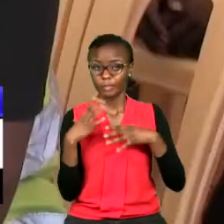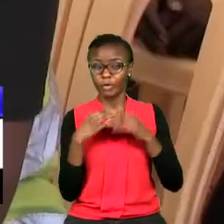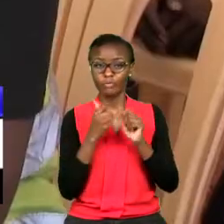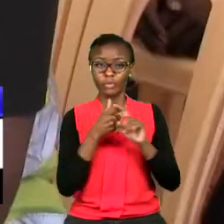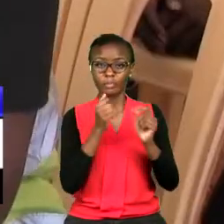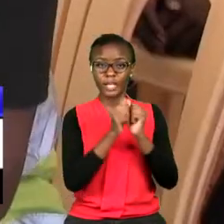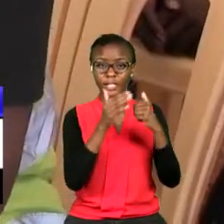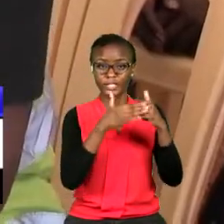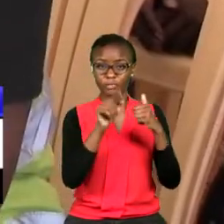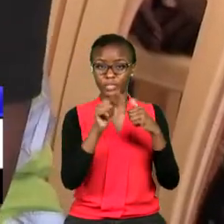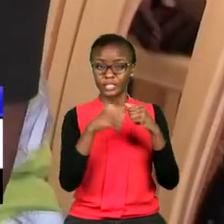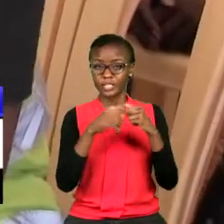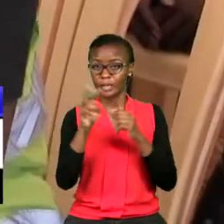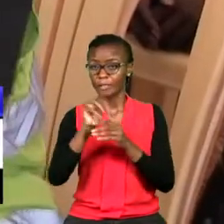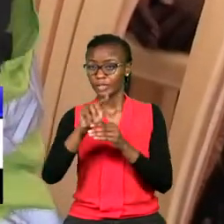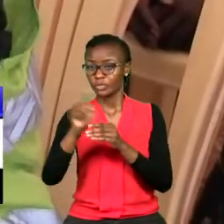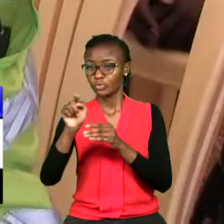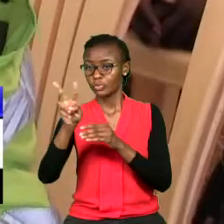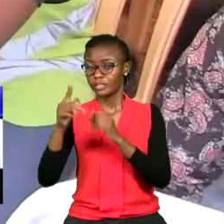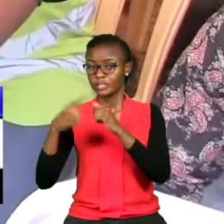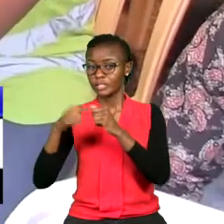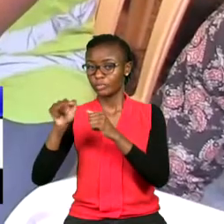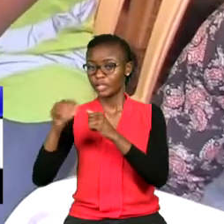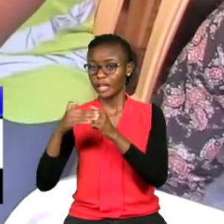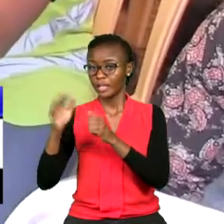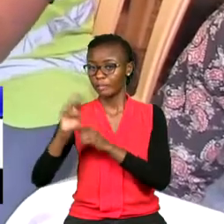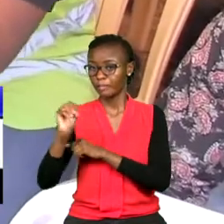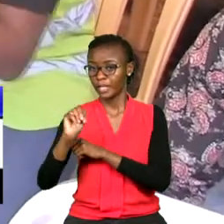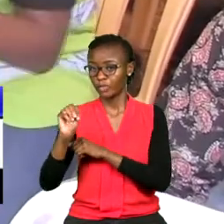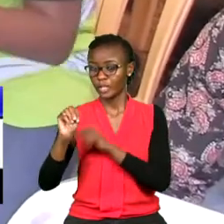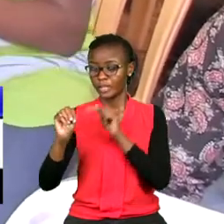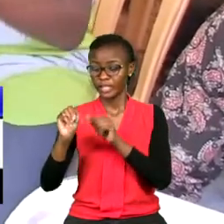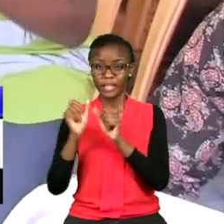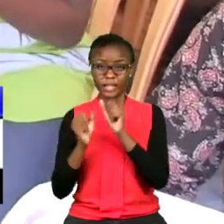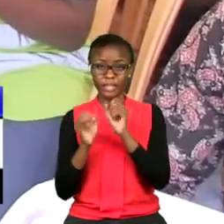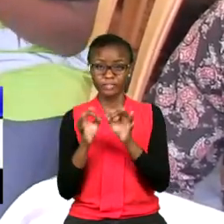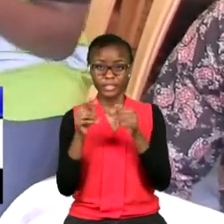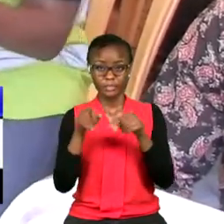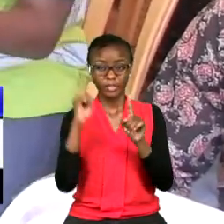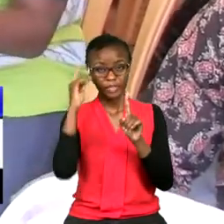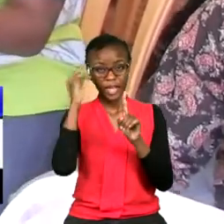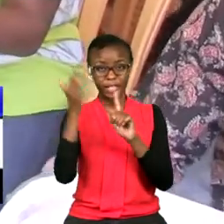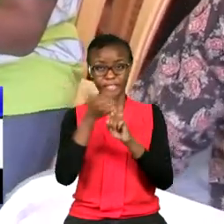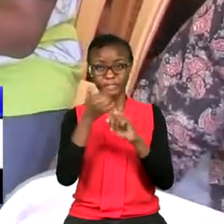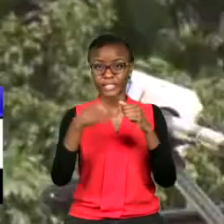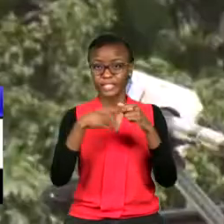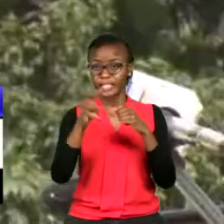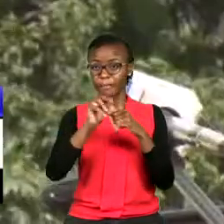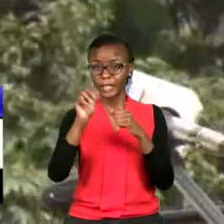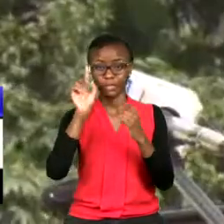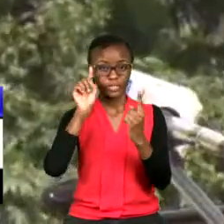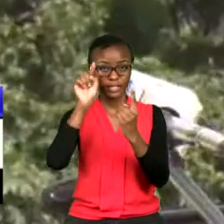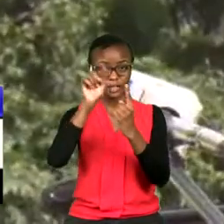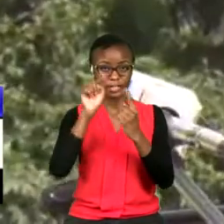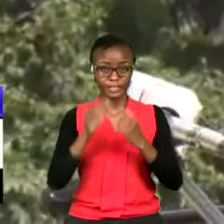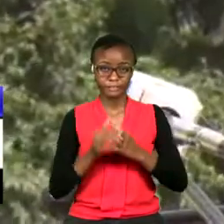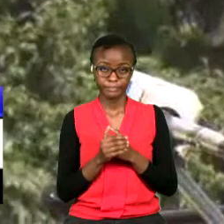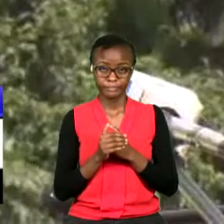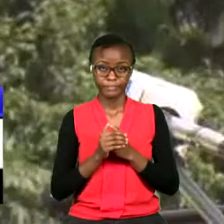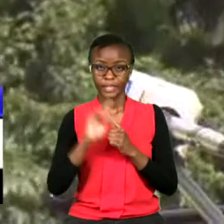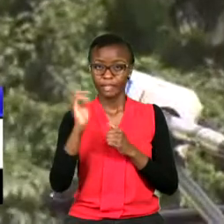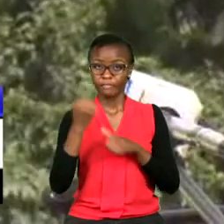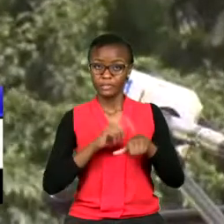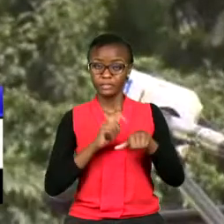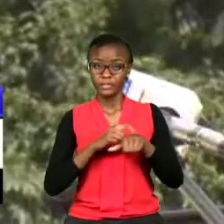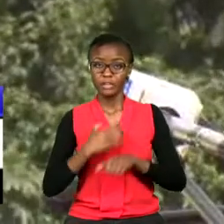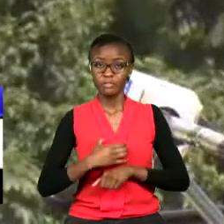19.6 million to 26.9 million. That is, if it meets the 6 million new voter target. The first-time voters